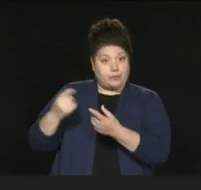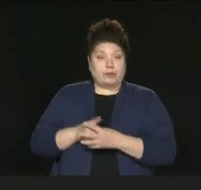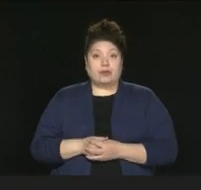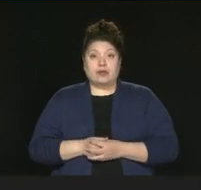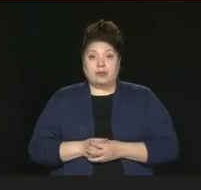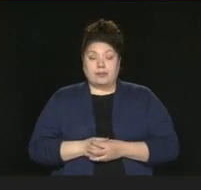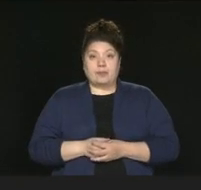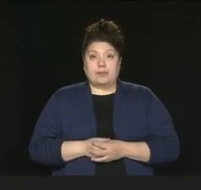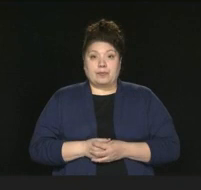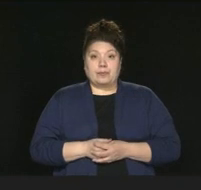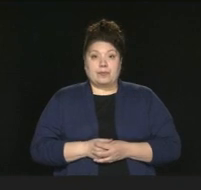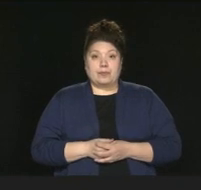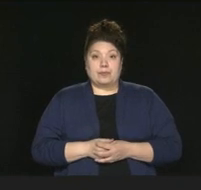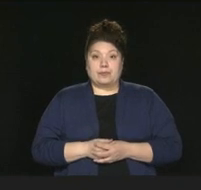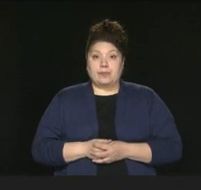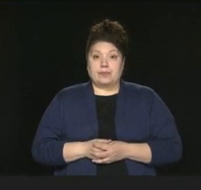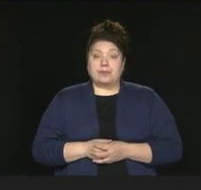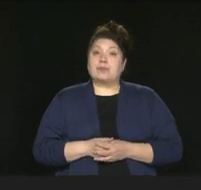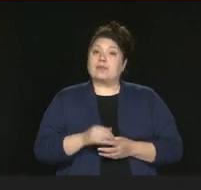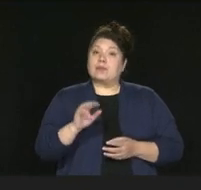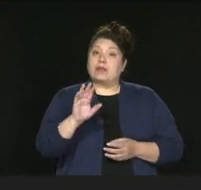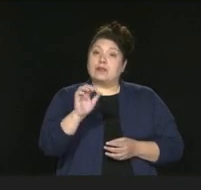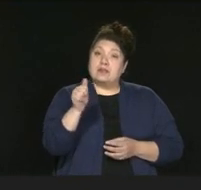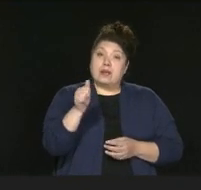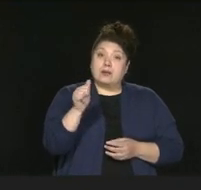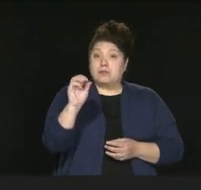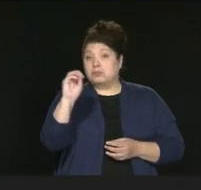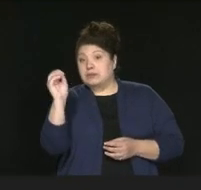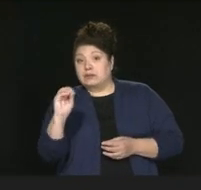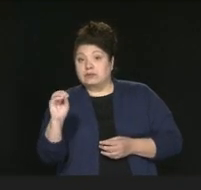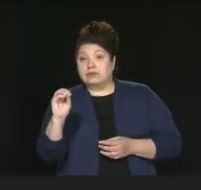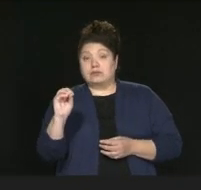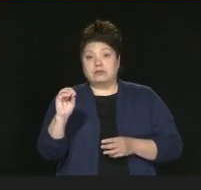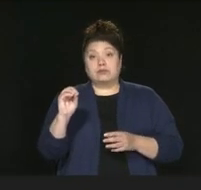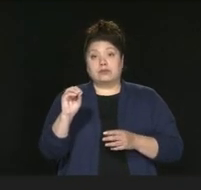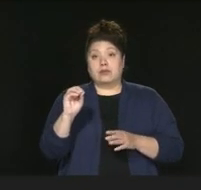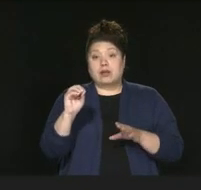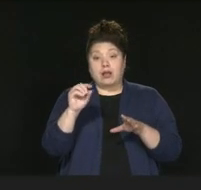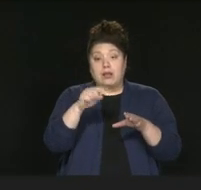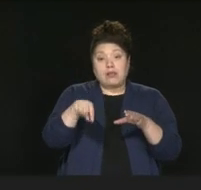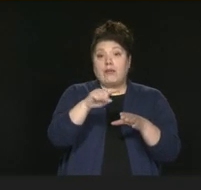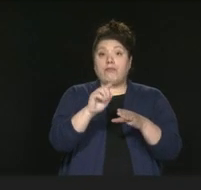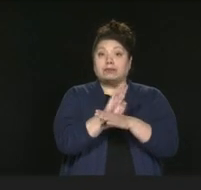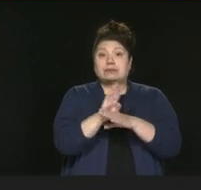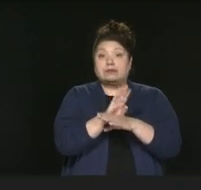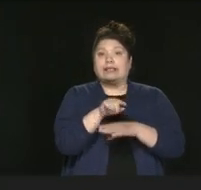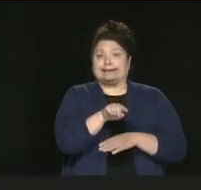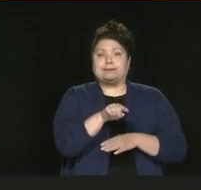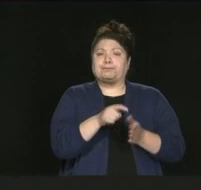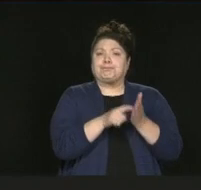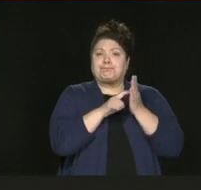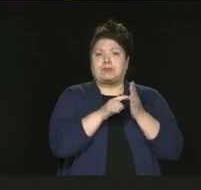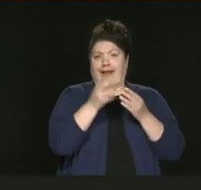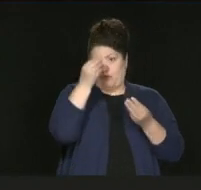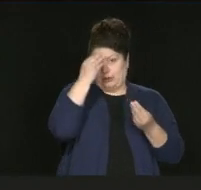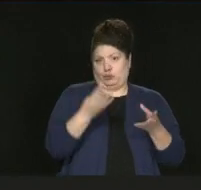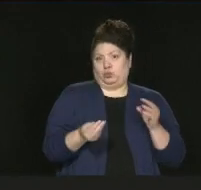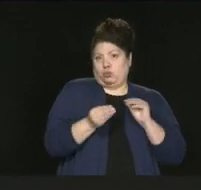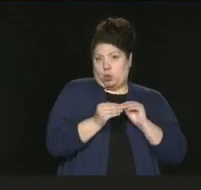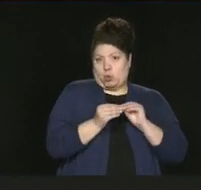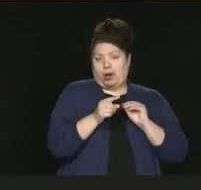About 10% of the businesses need to provide us with more information, or to CRA,